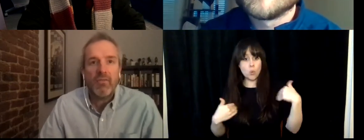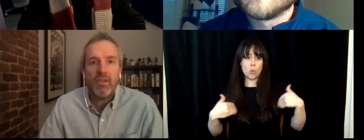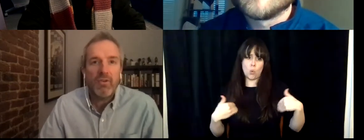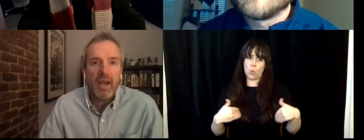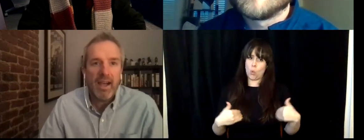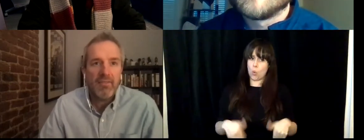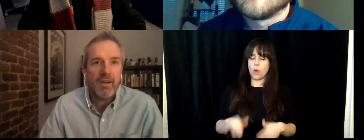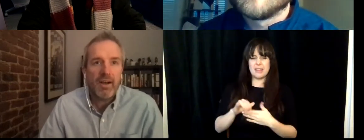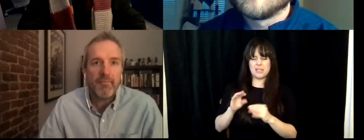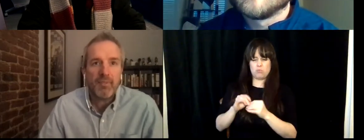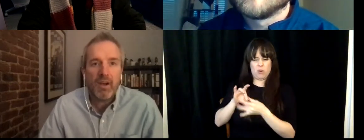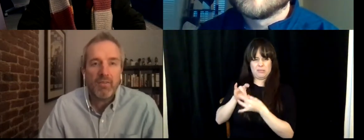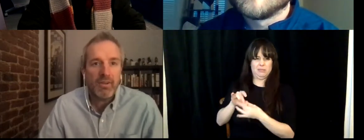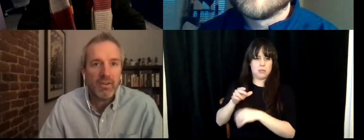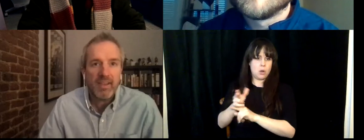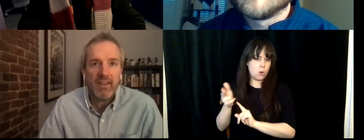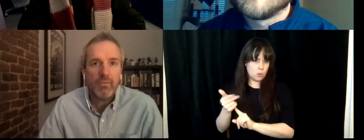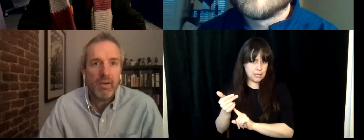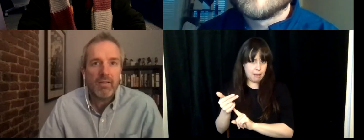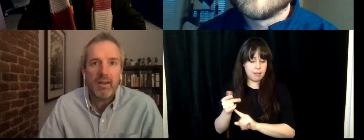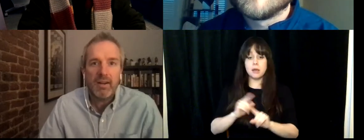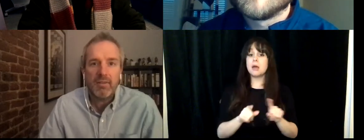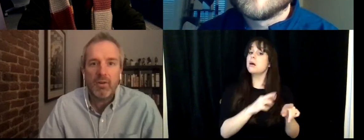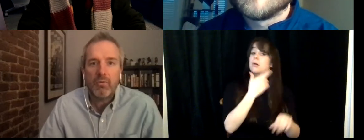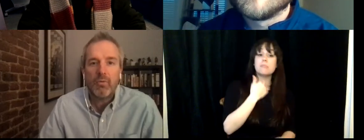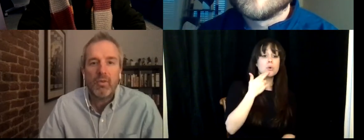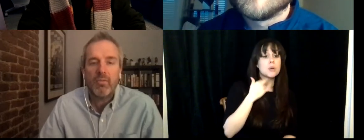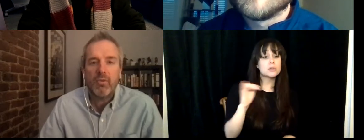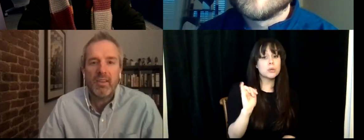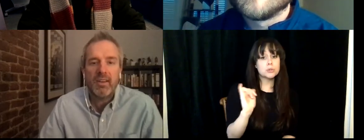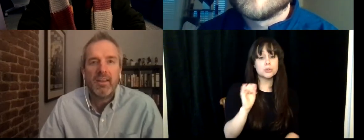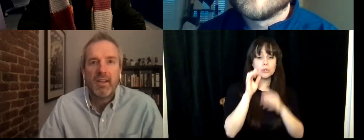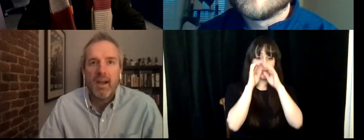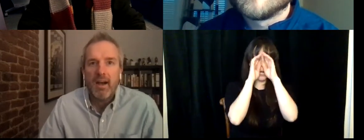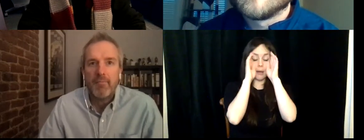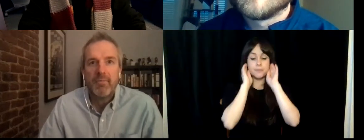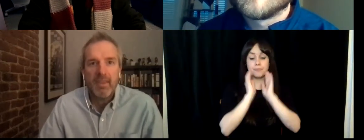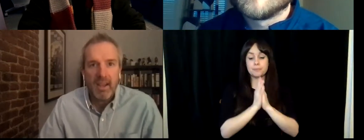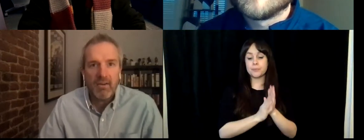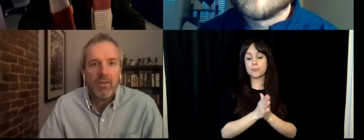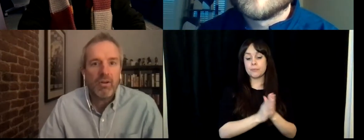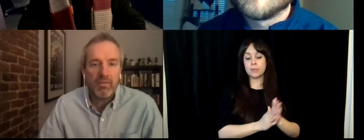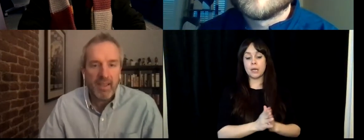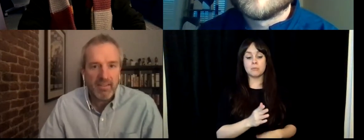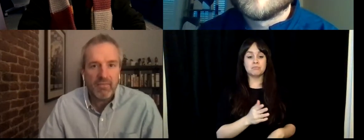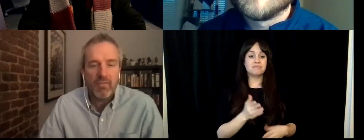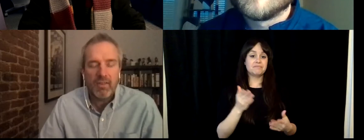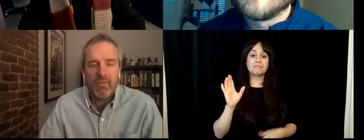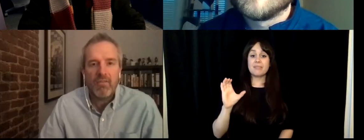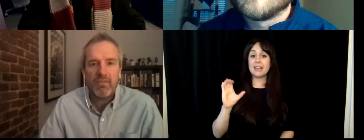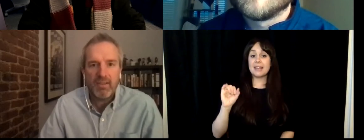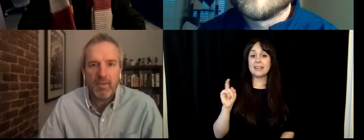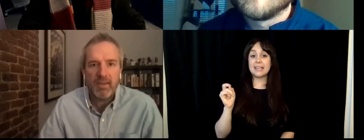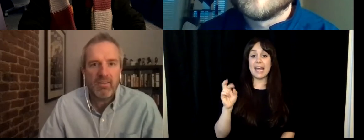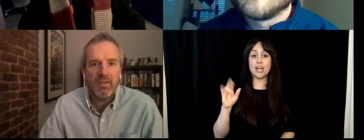but if you have on the restaurant side as well, within catering or events,